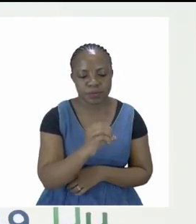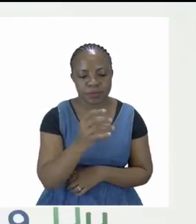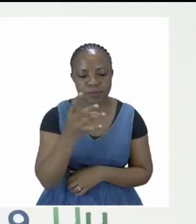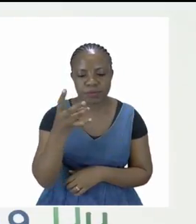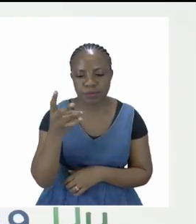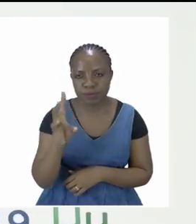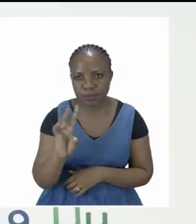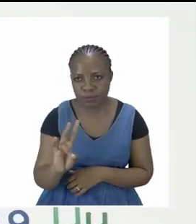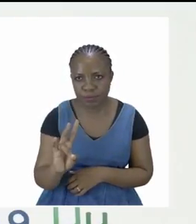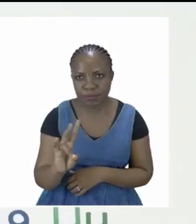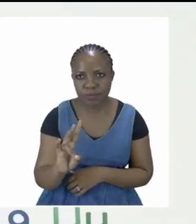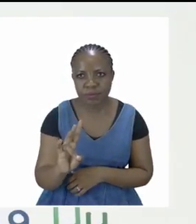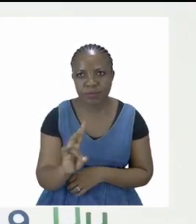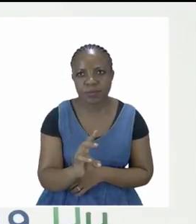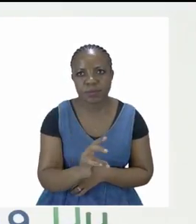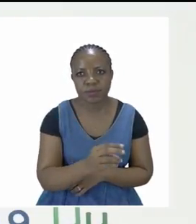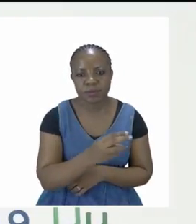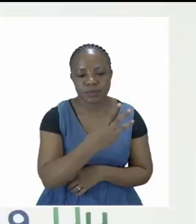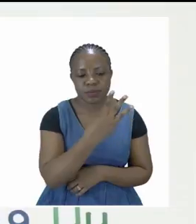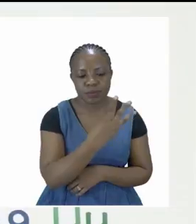307,